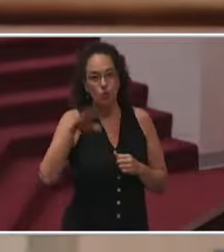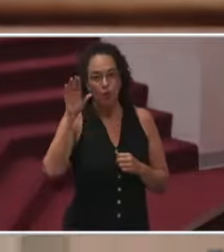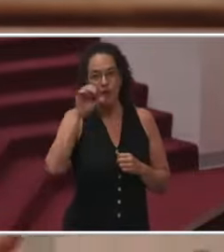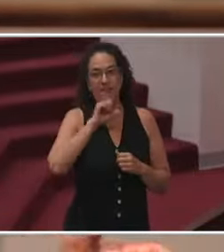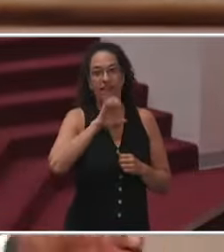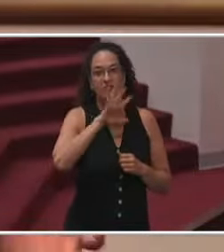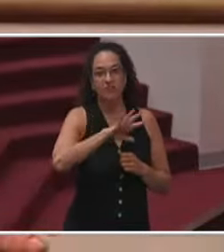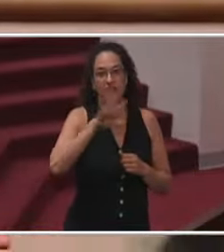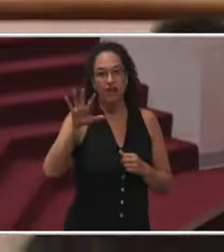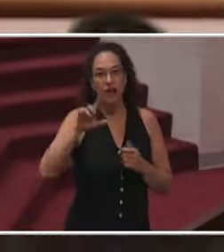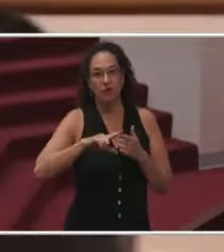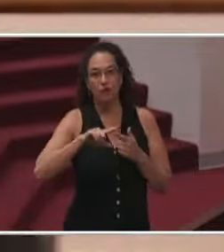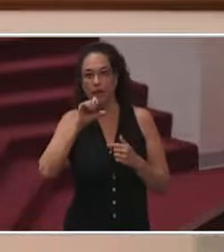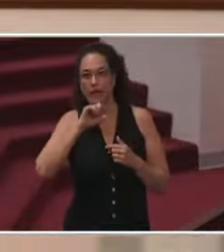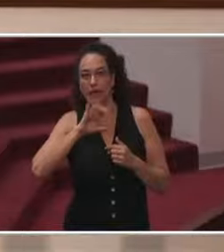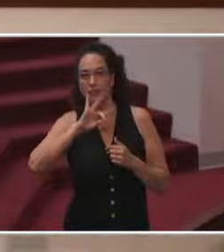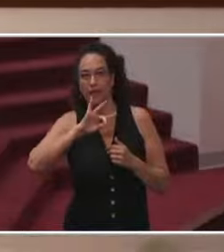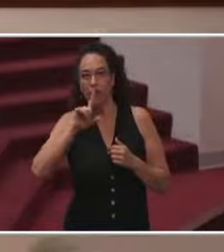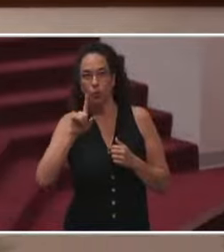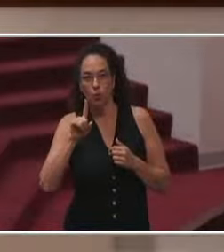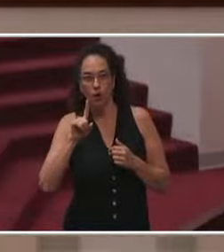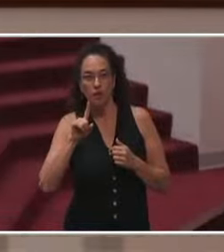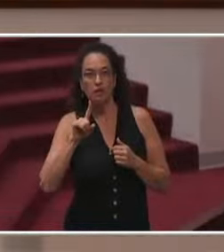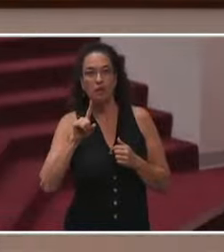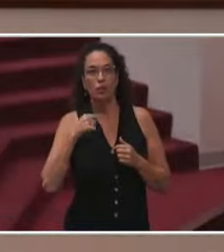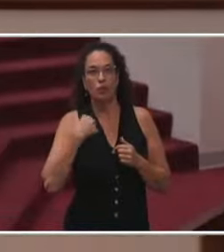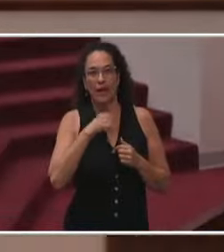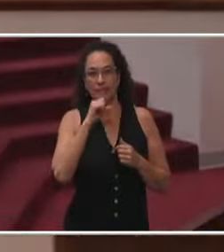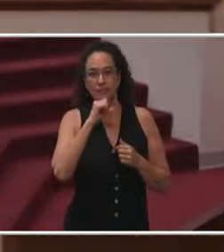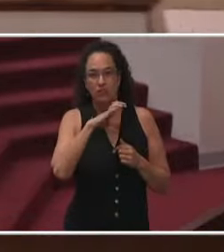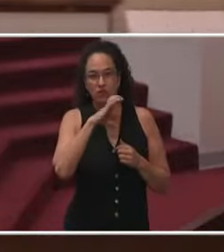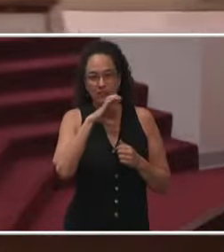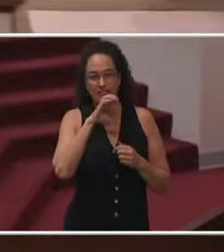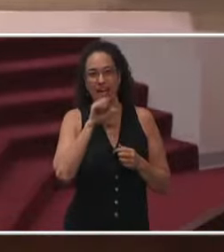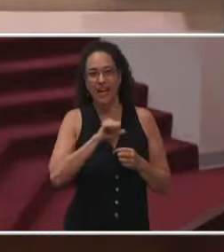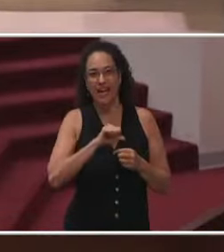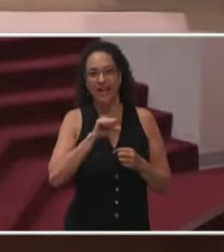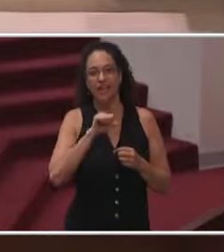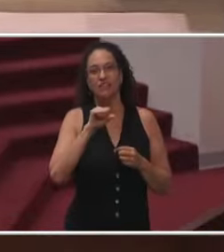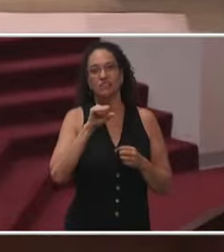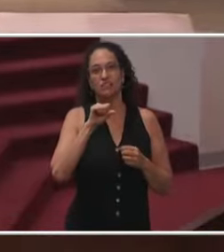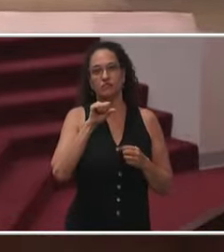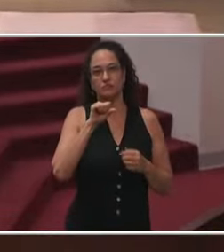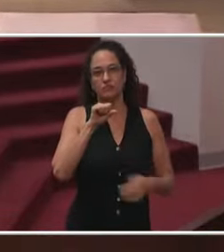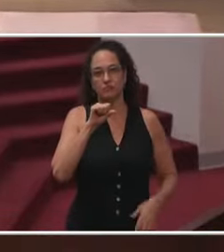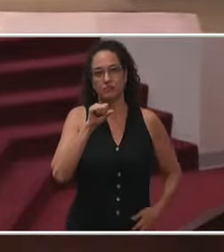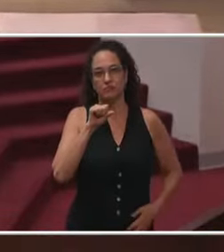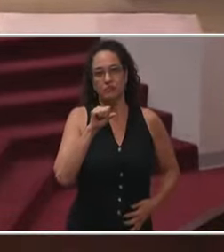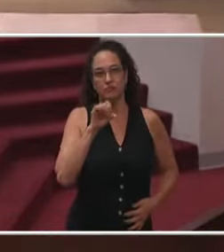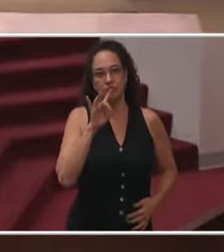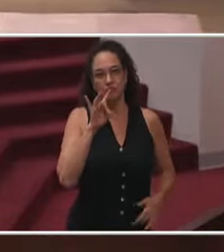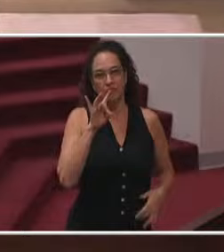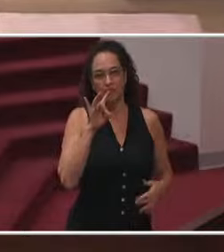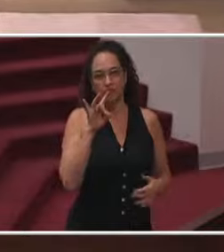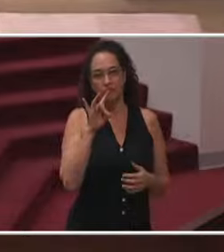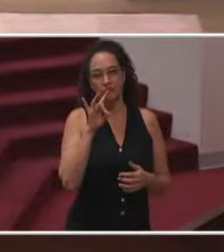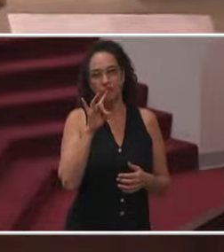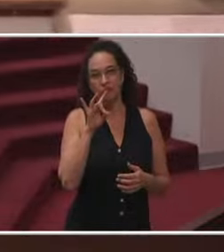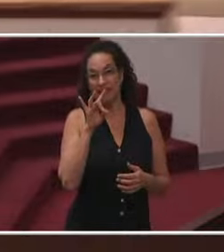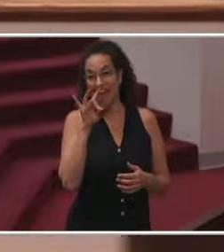81. That tells me that we have seniors who are at the age of 80 and 81 who are still involved in ministry. And they're